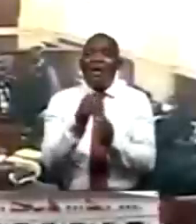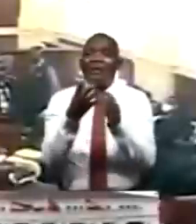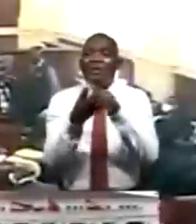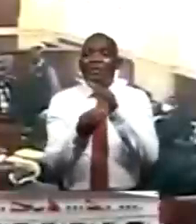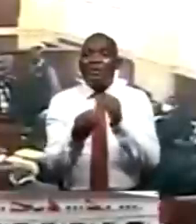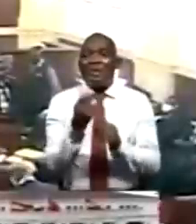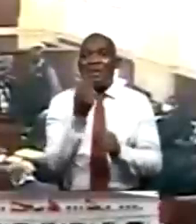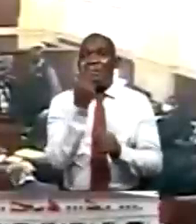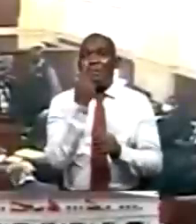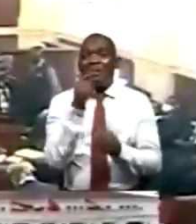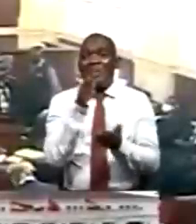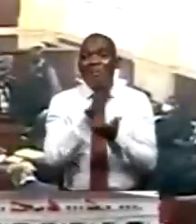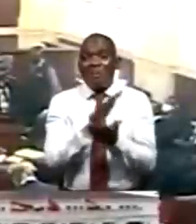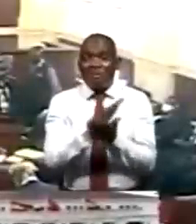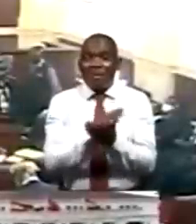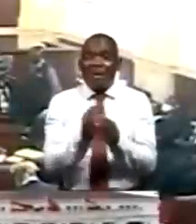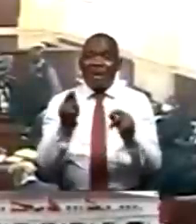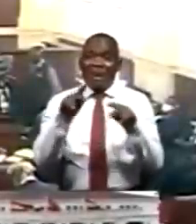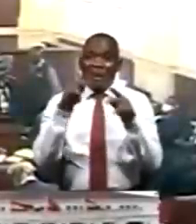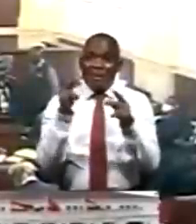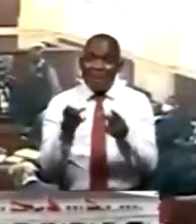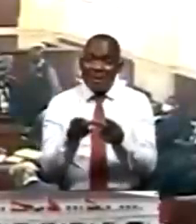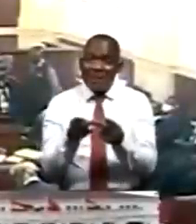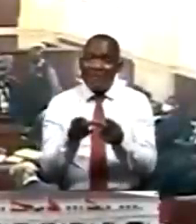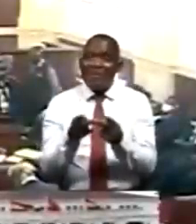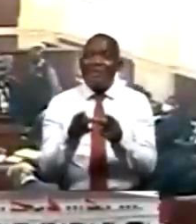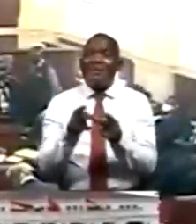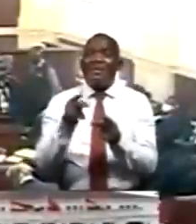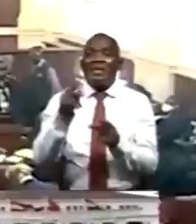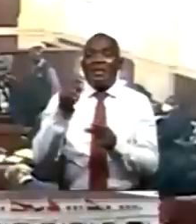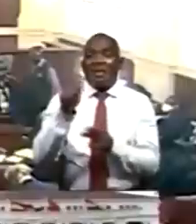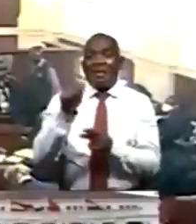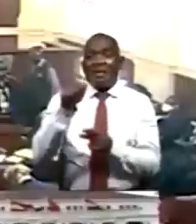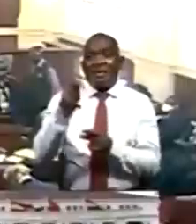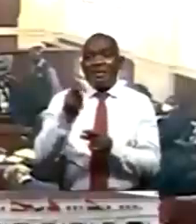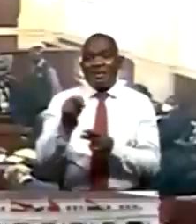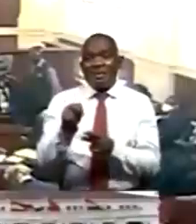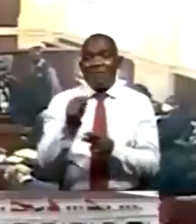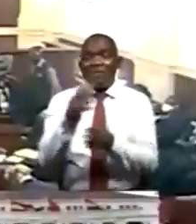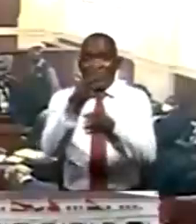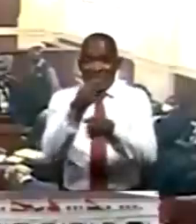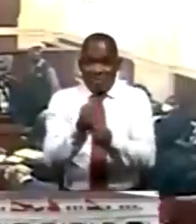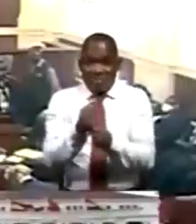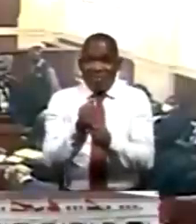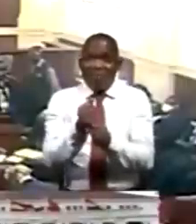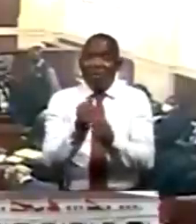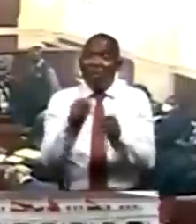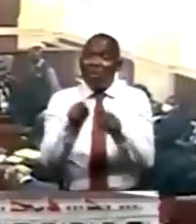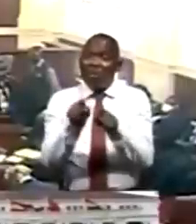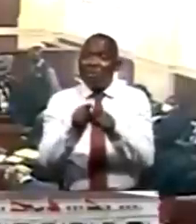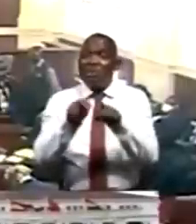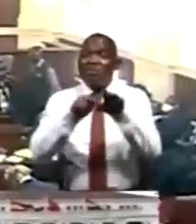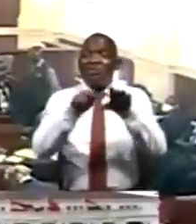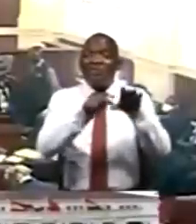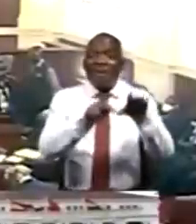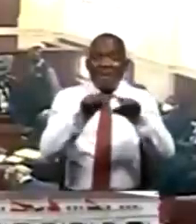were received by the agents appointed by the petitioner at each constituency and, for that matter, the